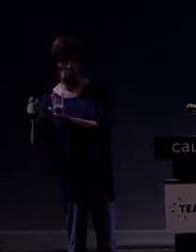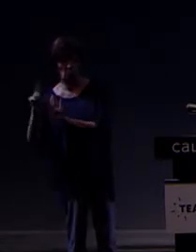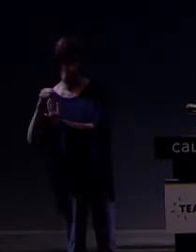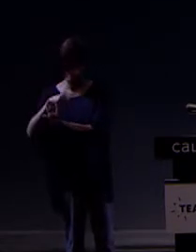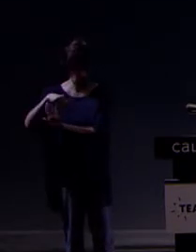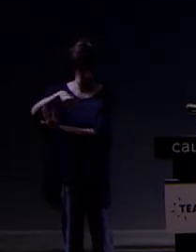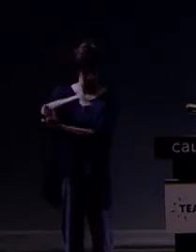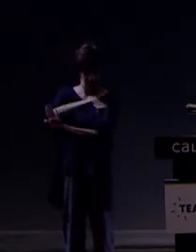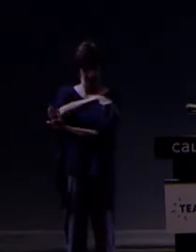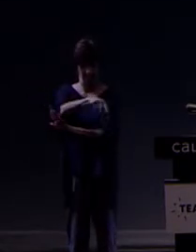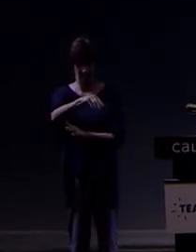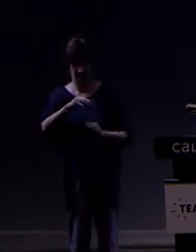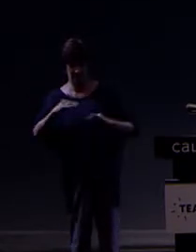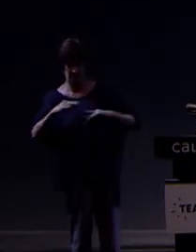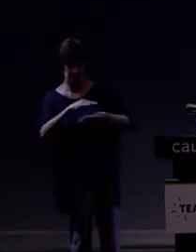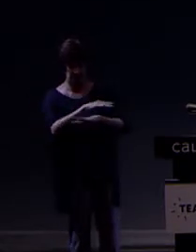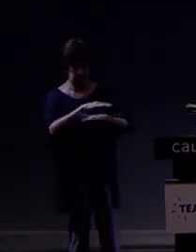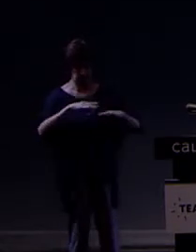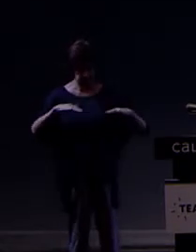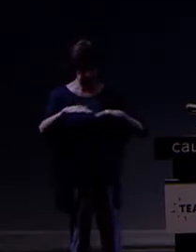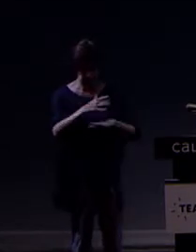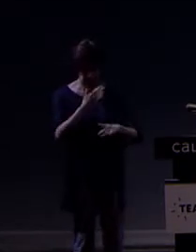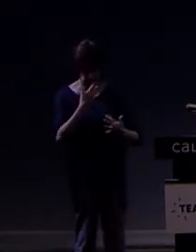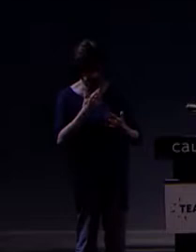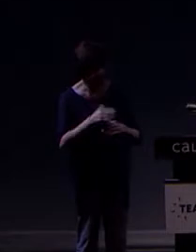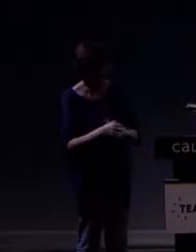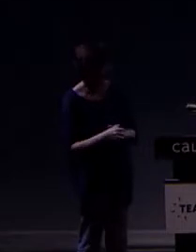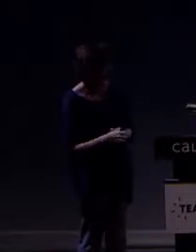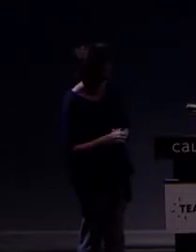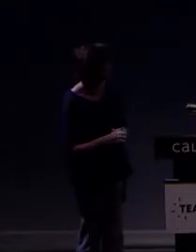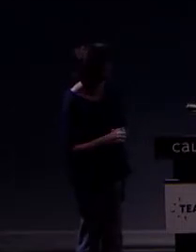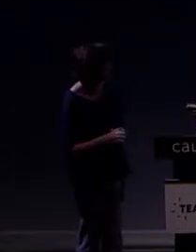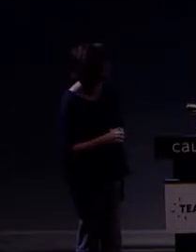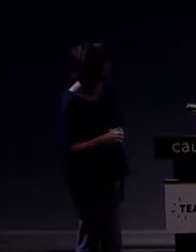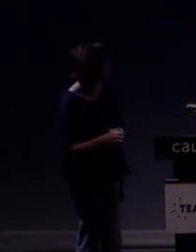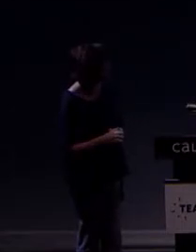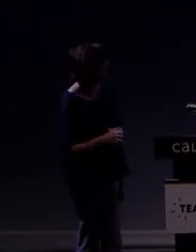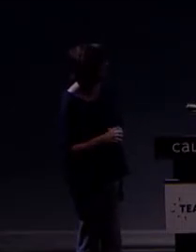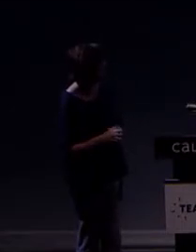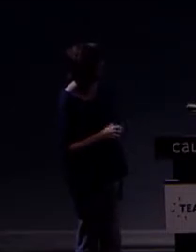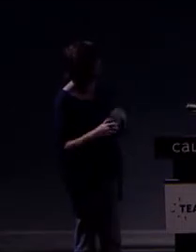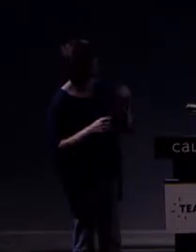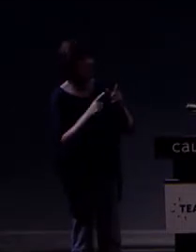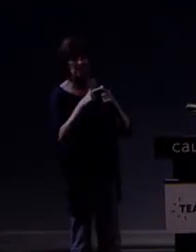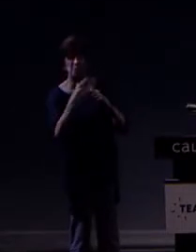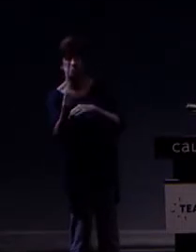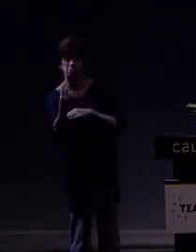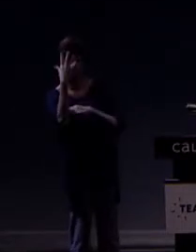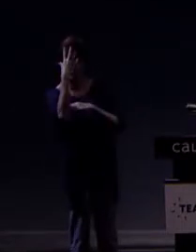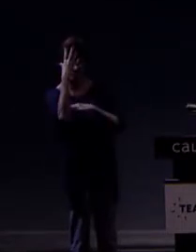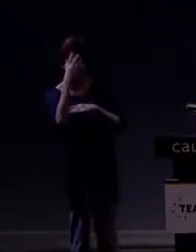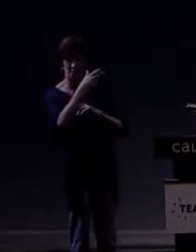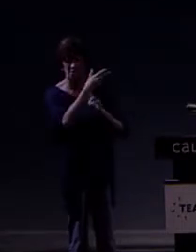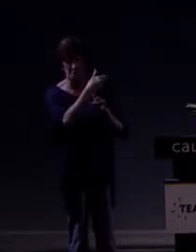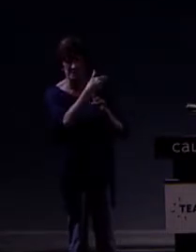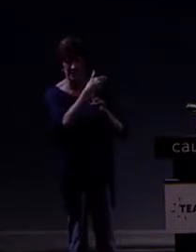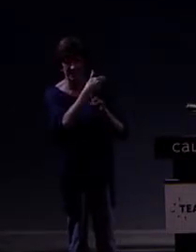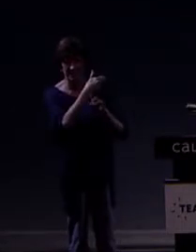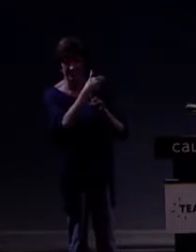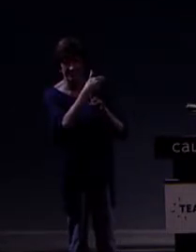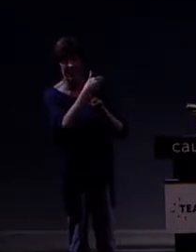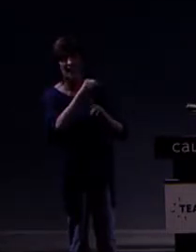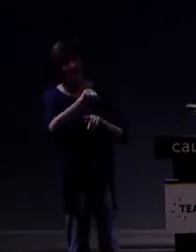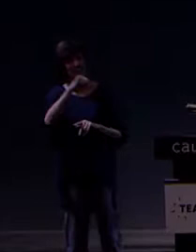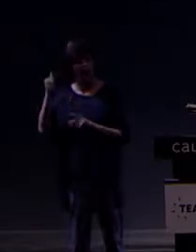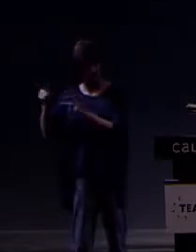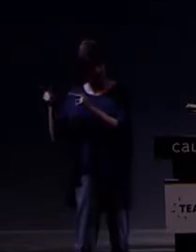they came in and entered and left the spaces. So, and then what we did with that is we projected it on the side of a hotel at a different site.